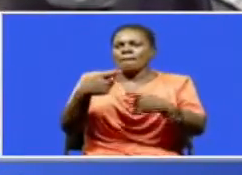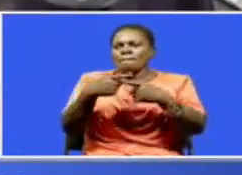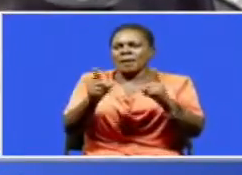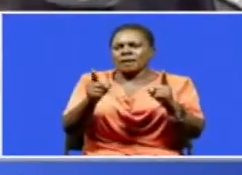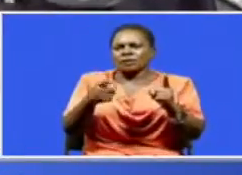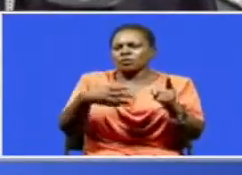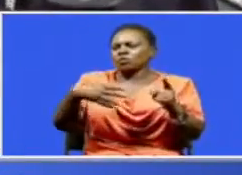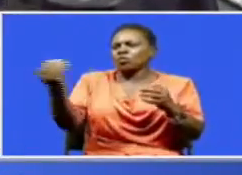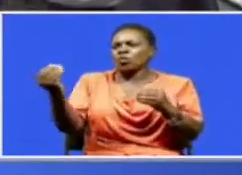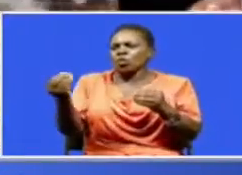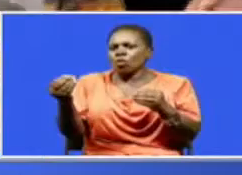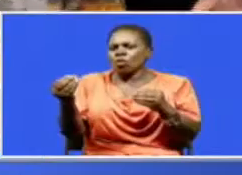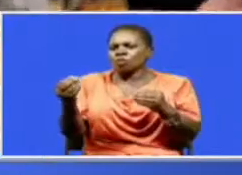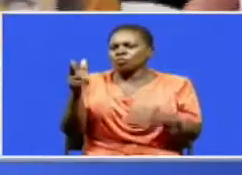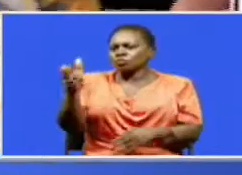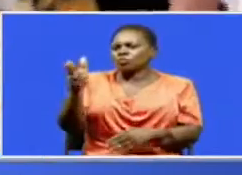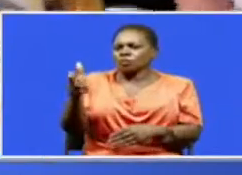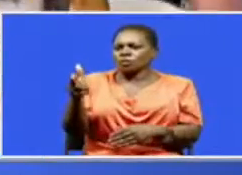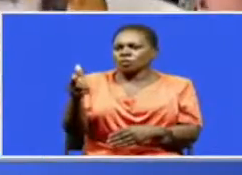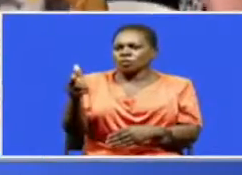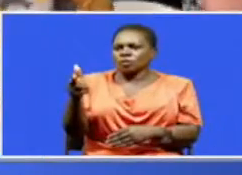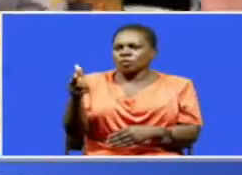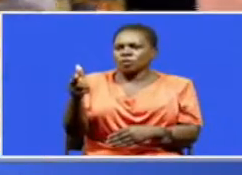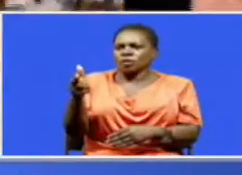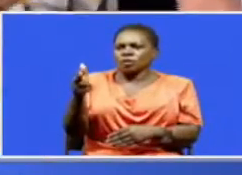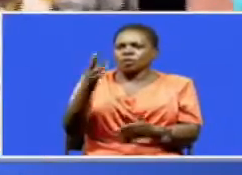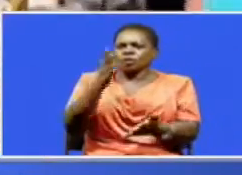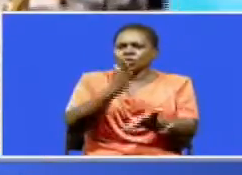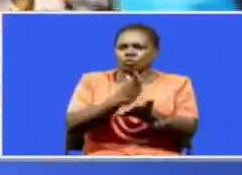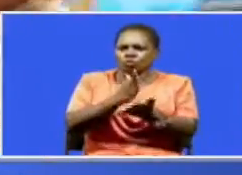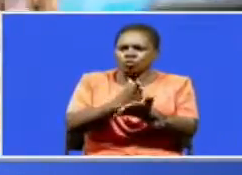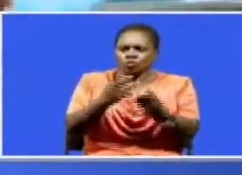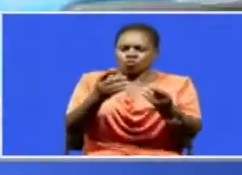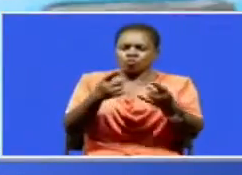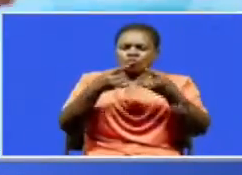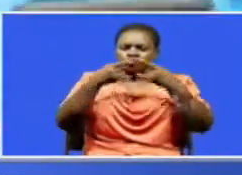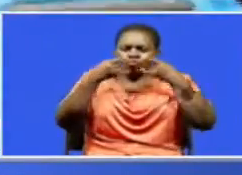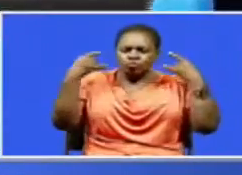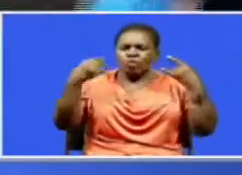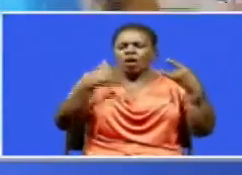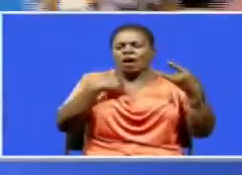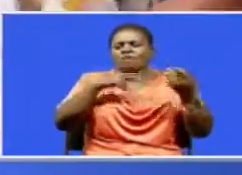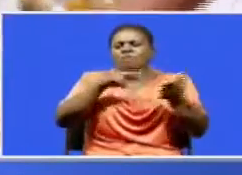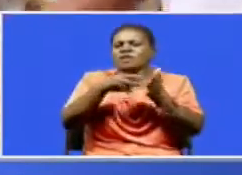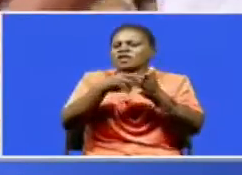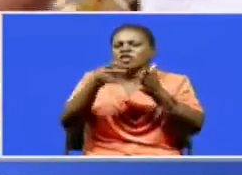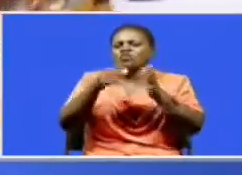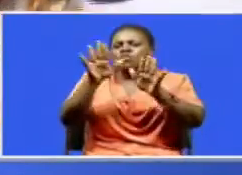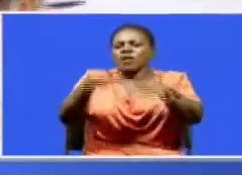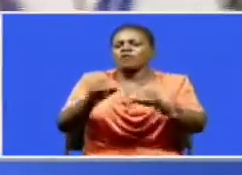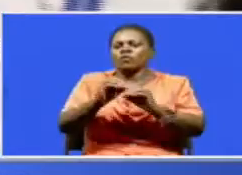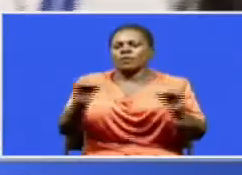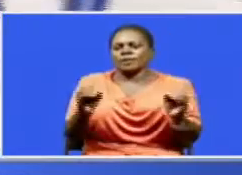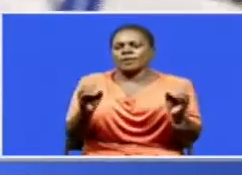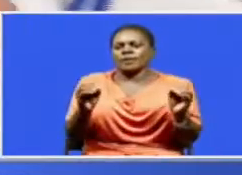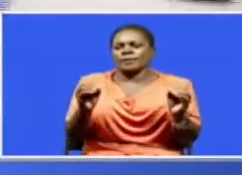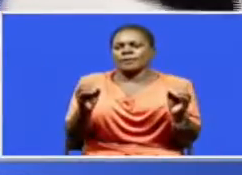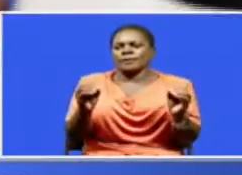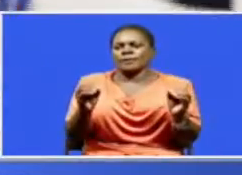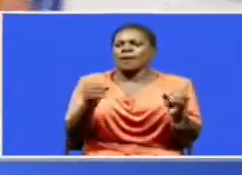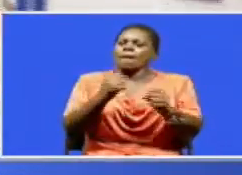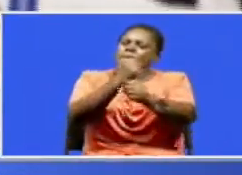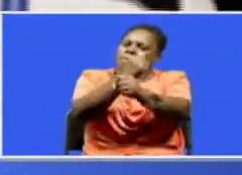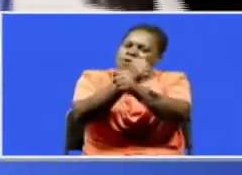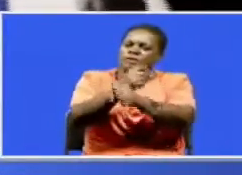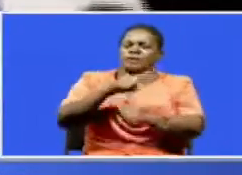just go out there and tell people to shoot you. The fact that you're actually wearing a bulletproof vest does not mean that you become careless. You need to still protect yourself. You need